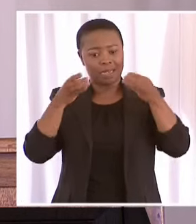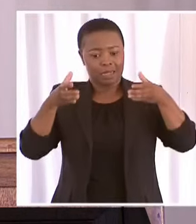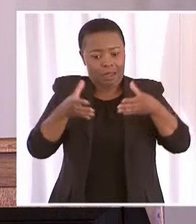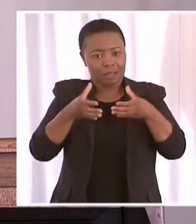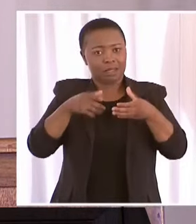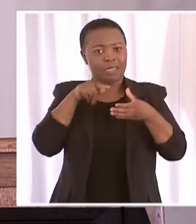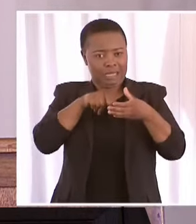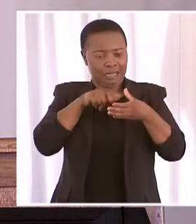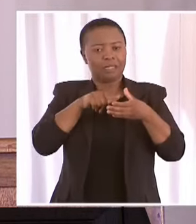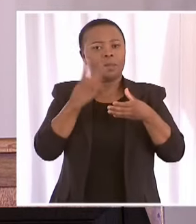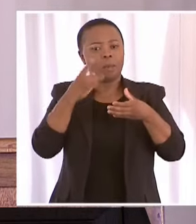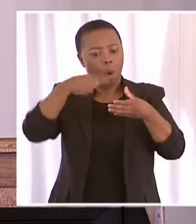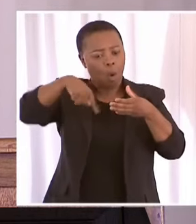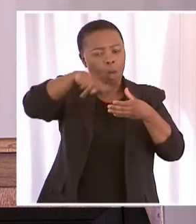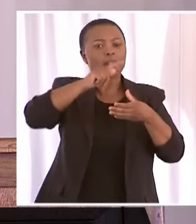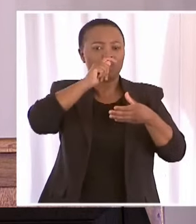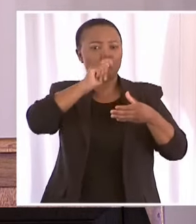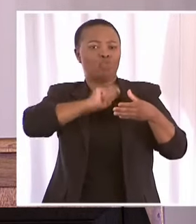Aziz was very resourceful